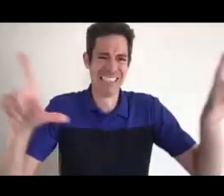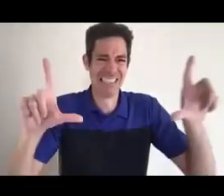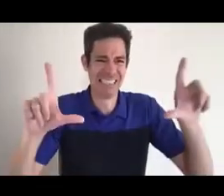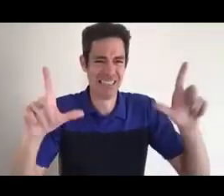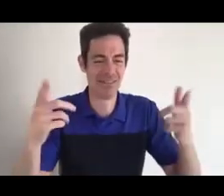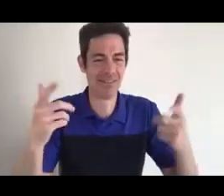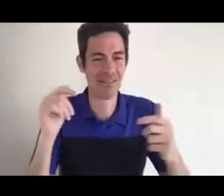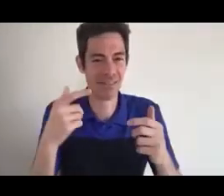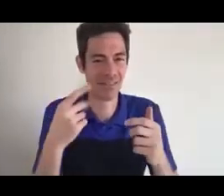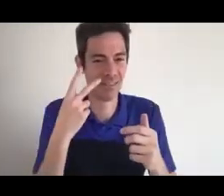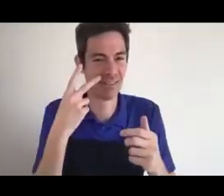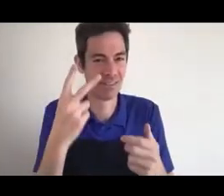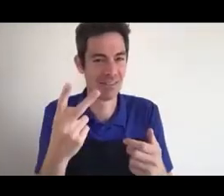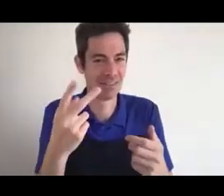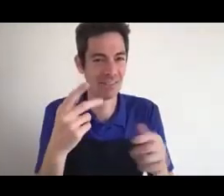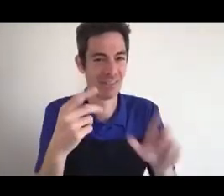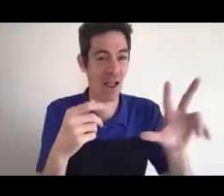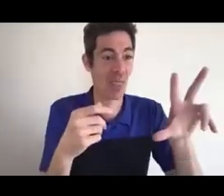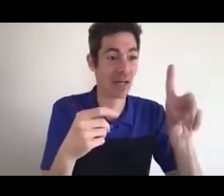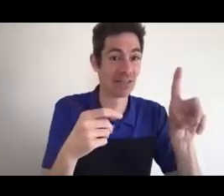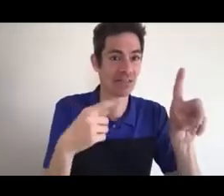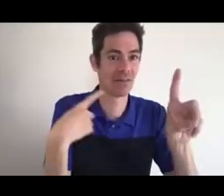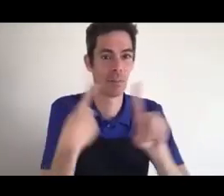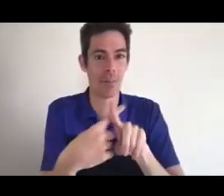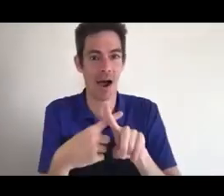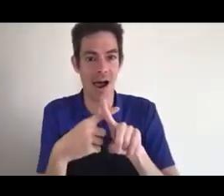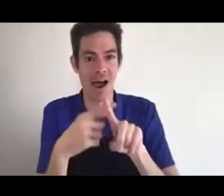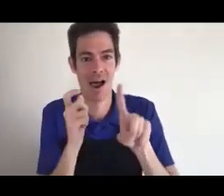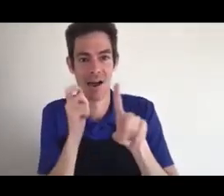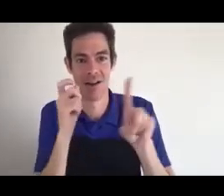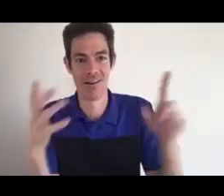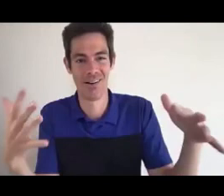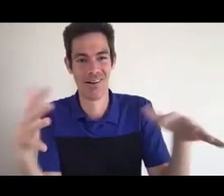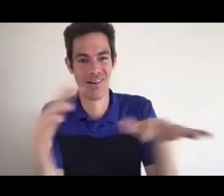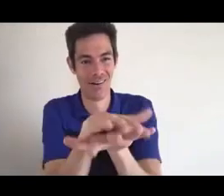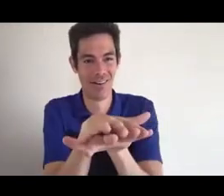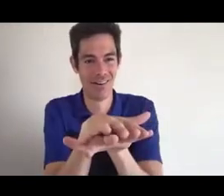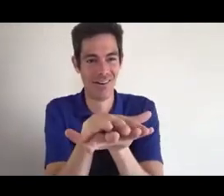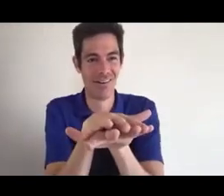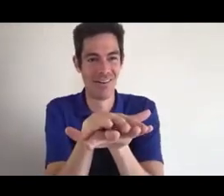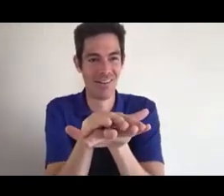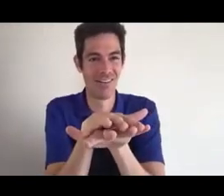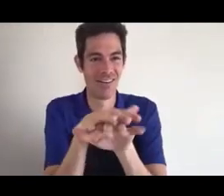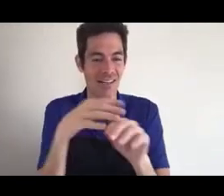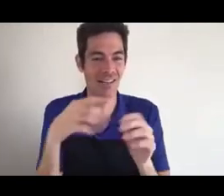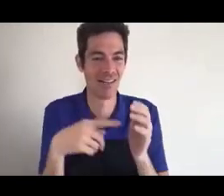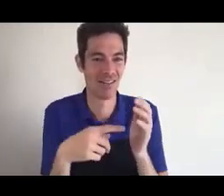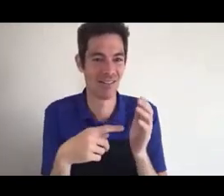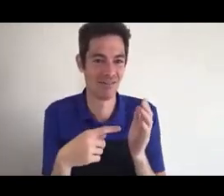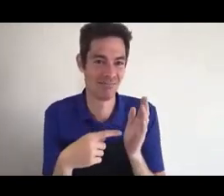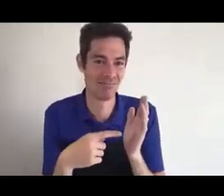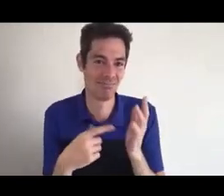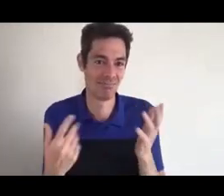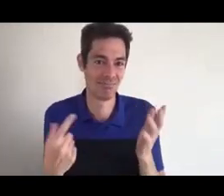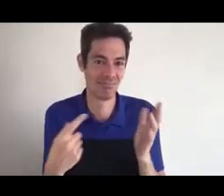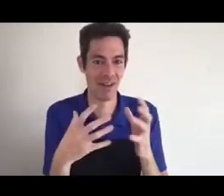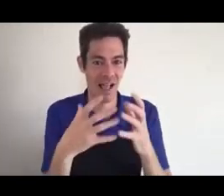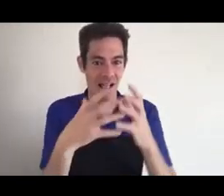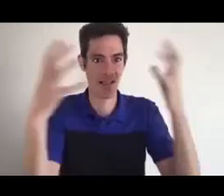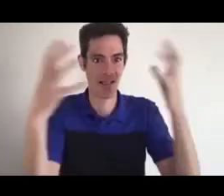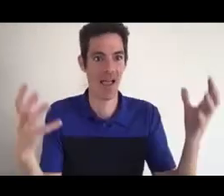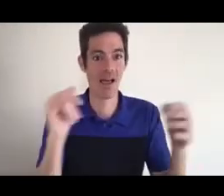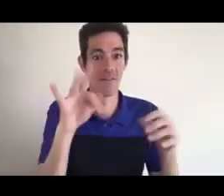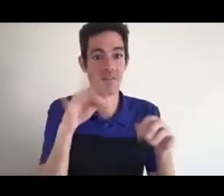fast, or it's harder to get that open. So again, it's a 3D plus the mouth movements working